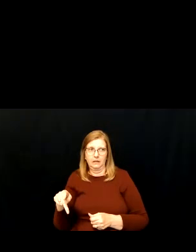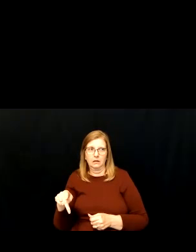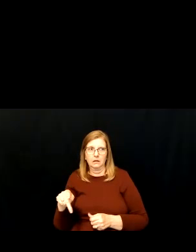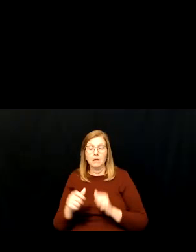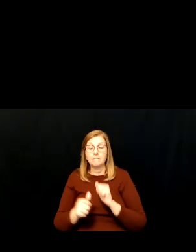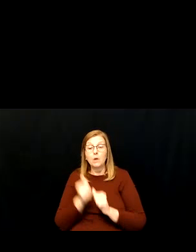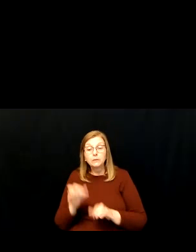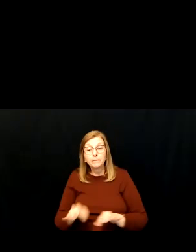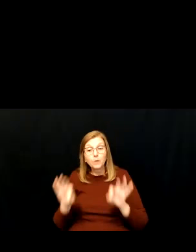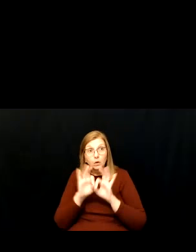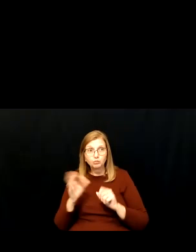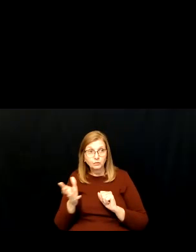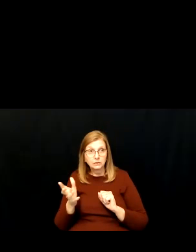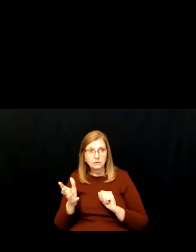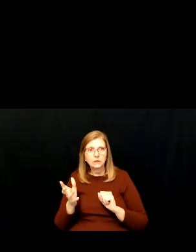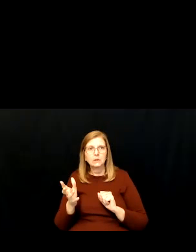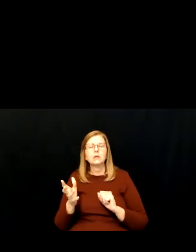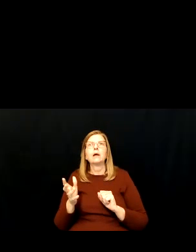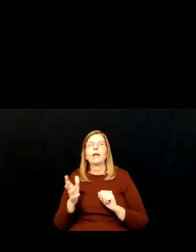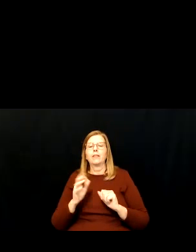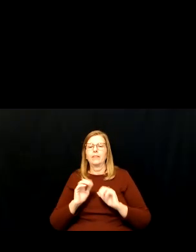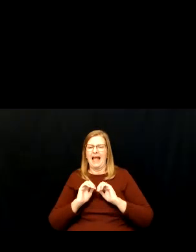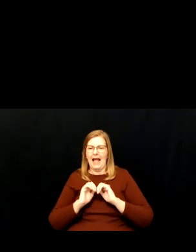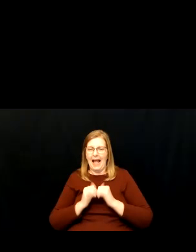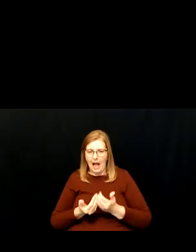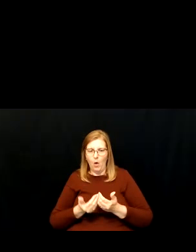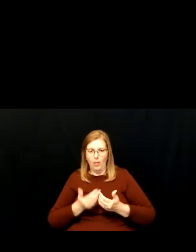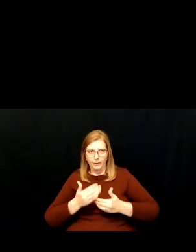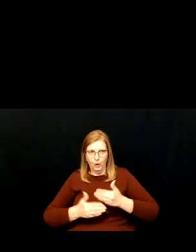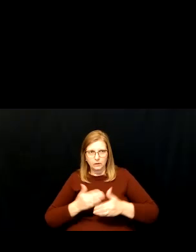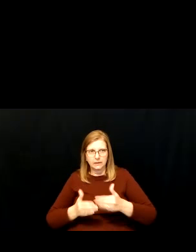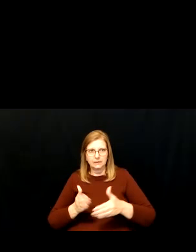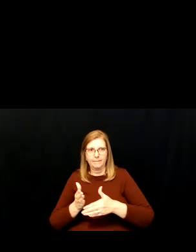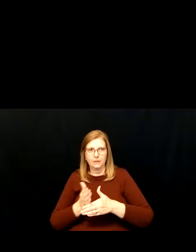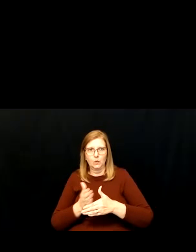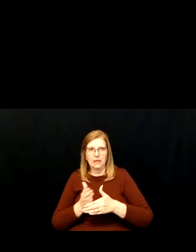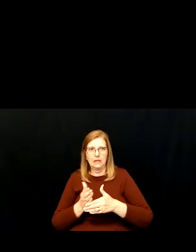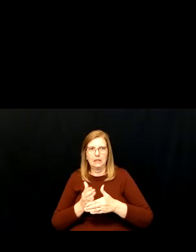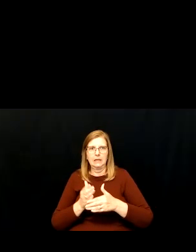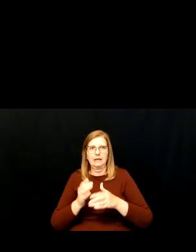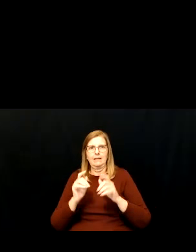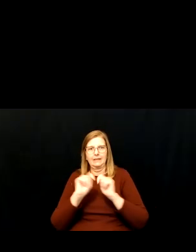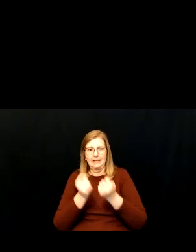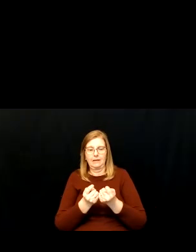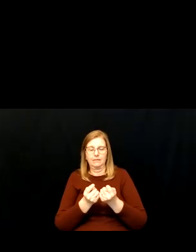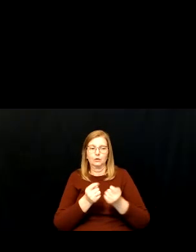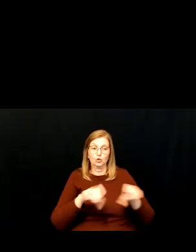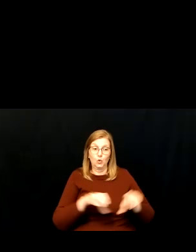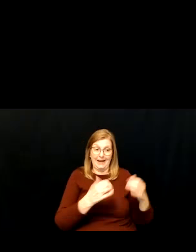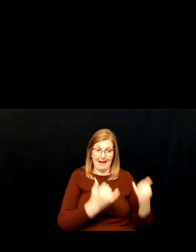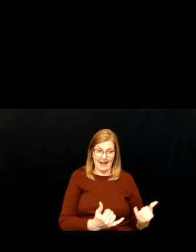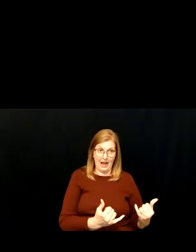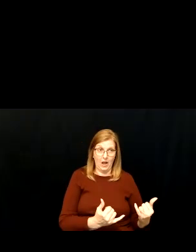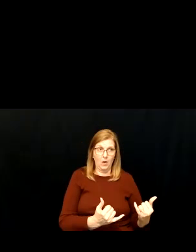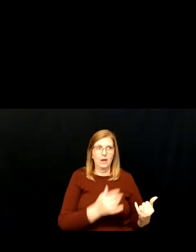IEP. The most important point is to capture the process the team plans to pursue or is currently pursuing